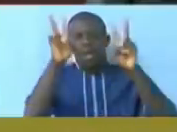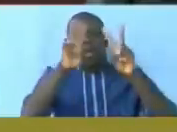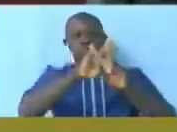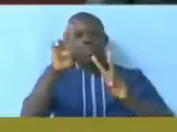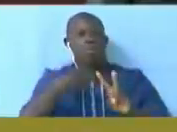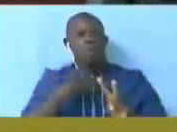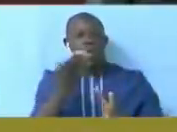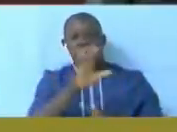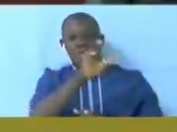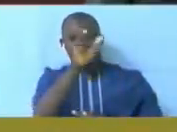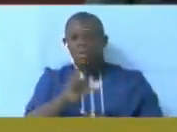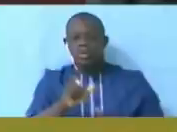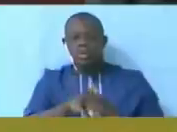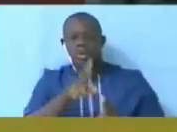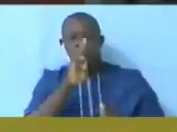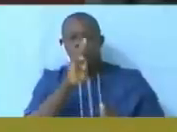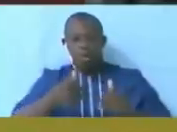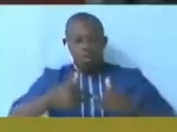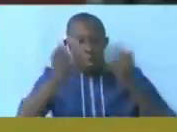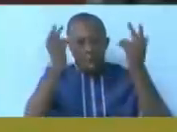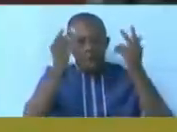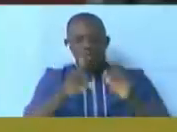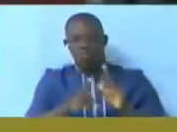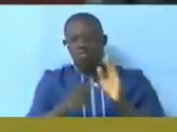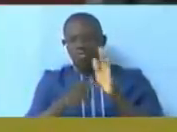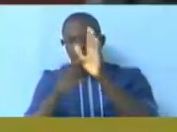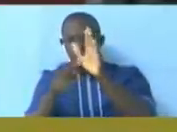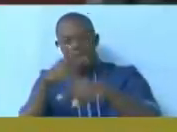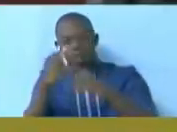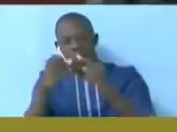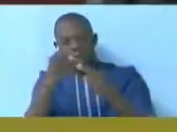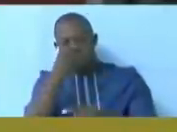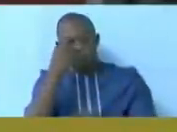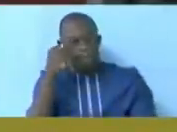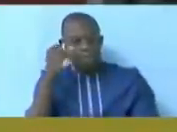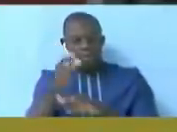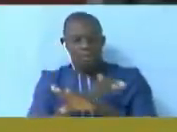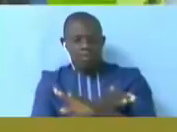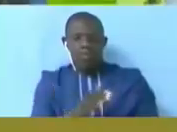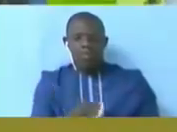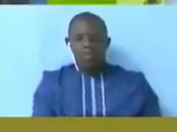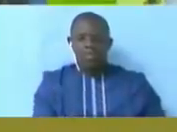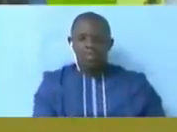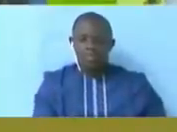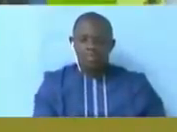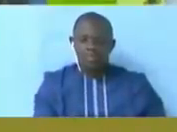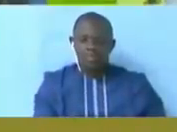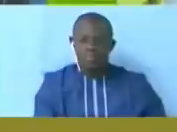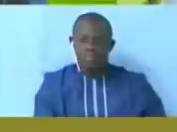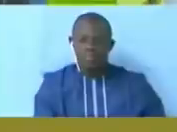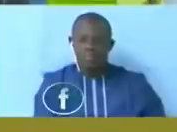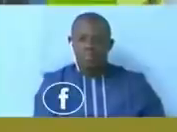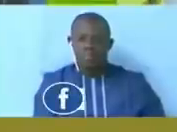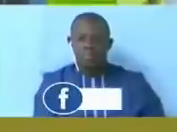And nunga malla fi hanimo kili membe soro la kanyu ko ka disira ma fe ngola ko nyinta ka wañar.